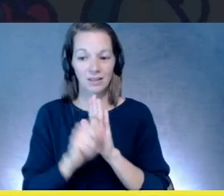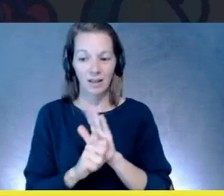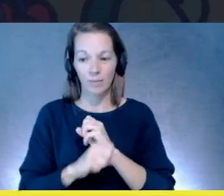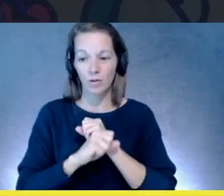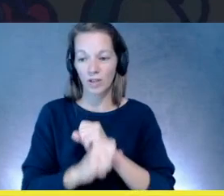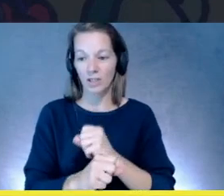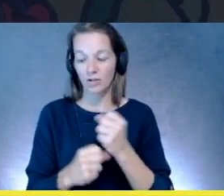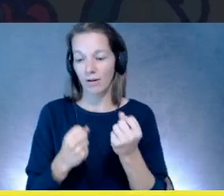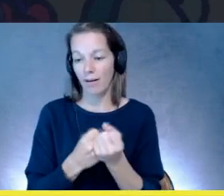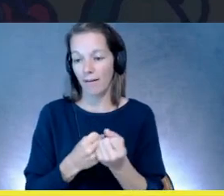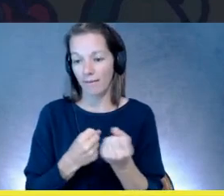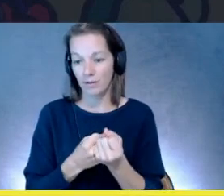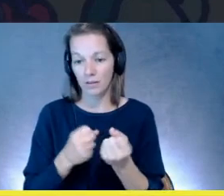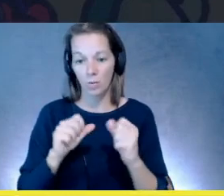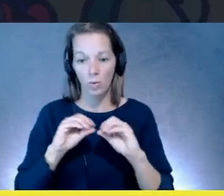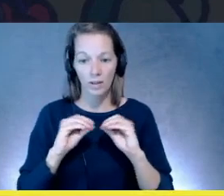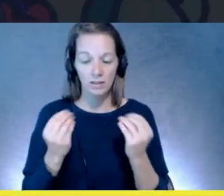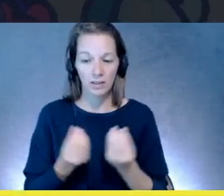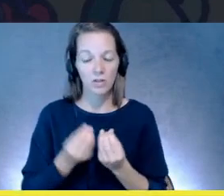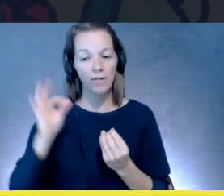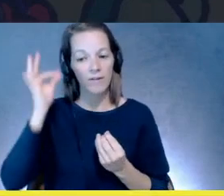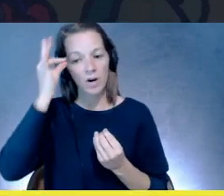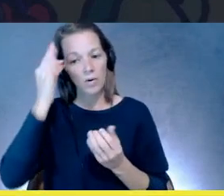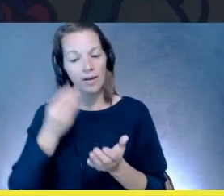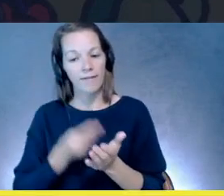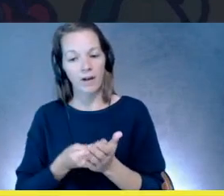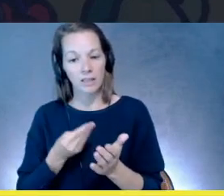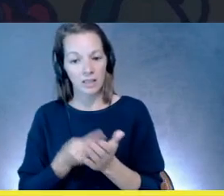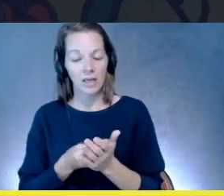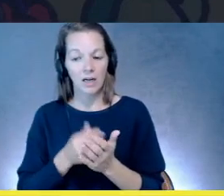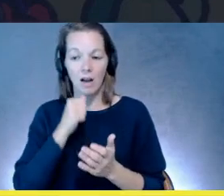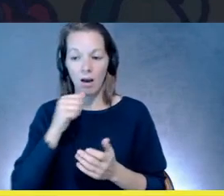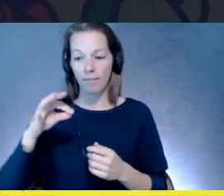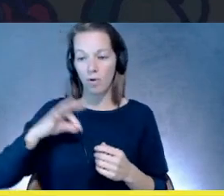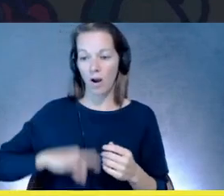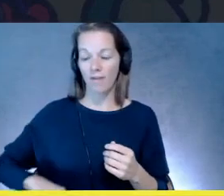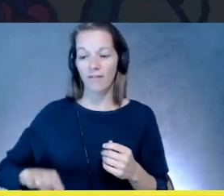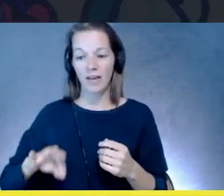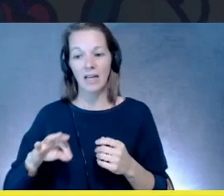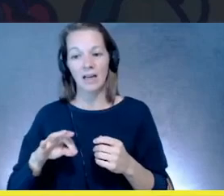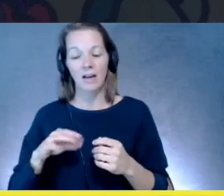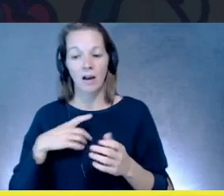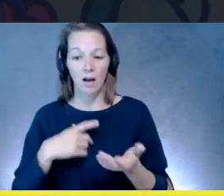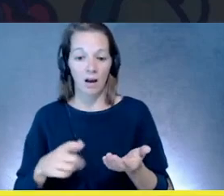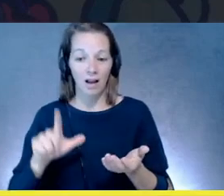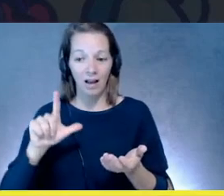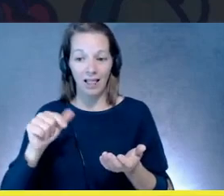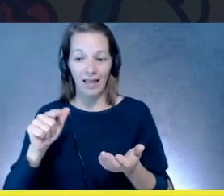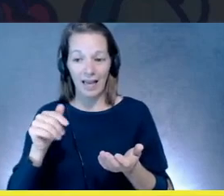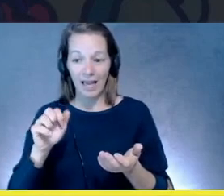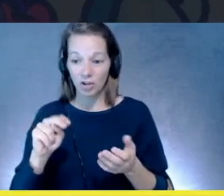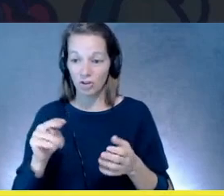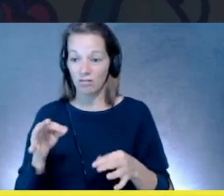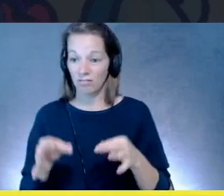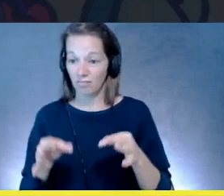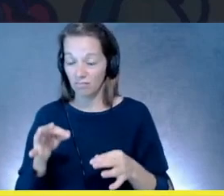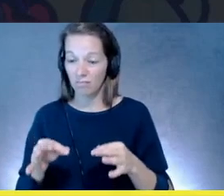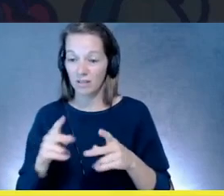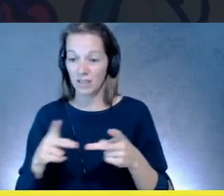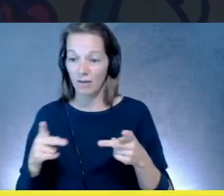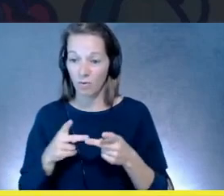agencies, federally funded nonprofit litigation shops that provide rights protection work for people